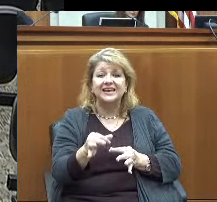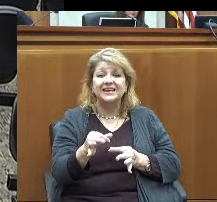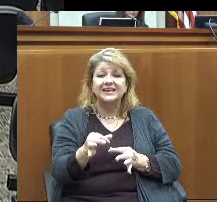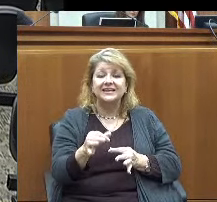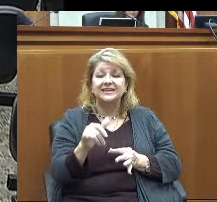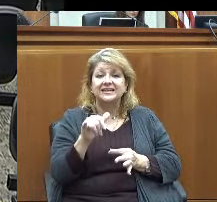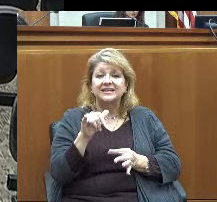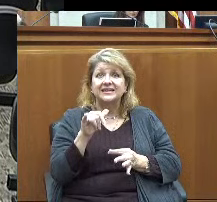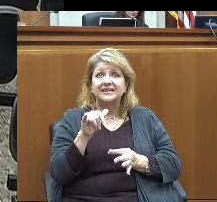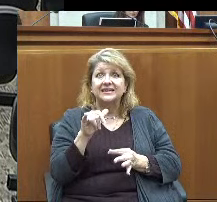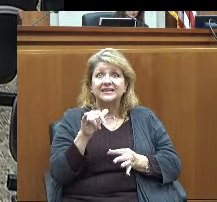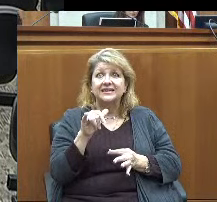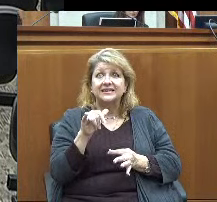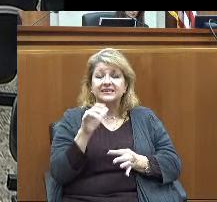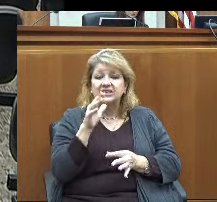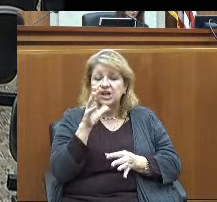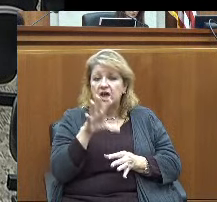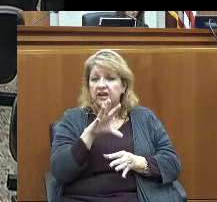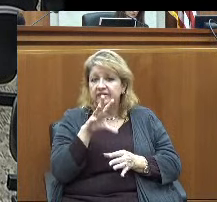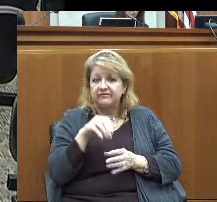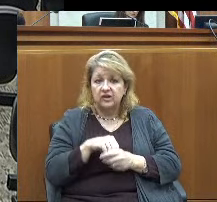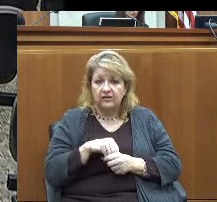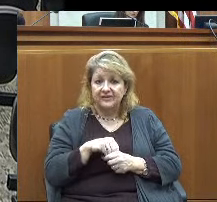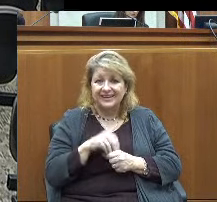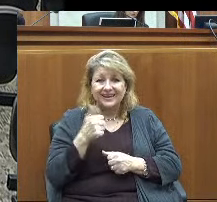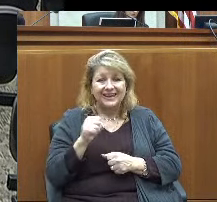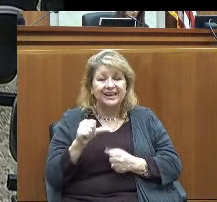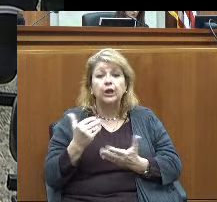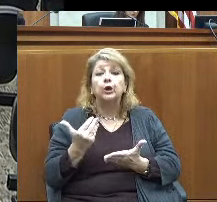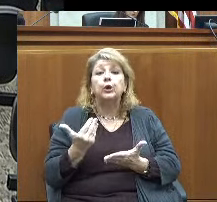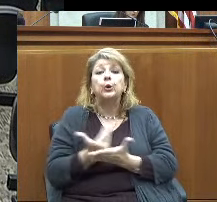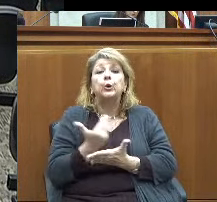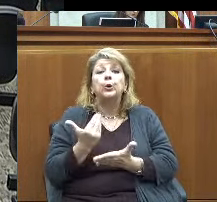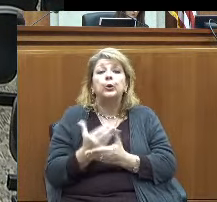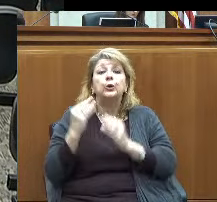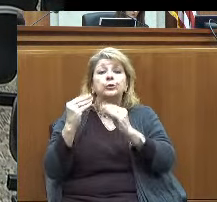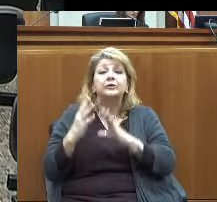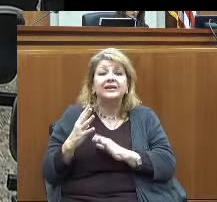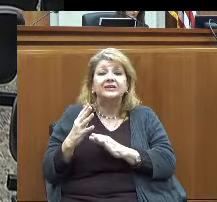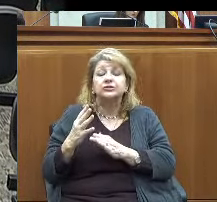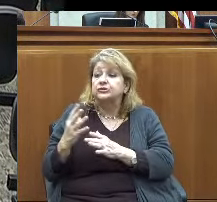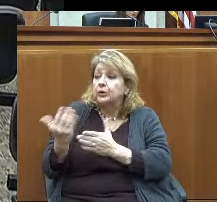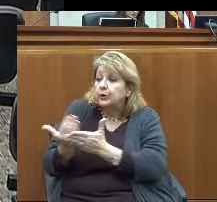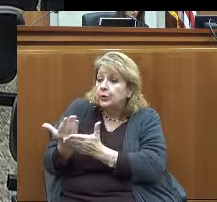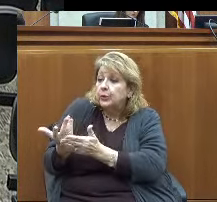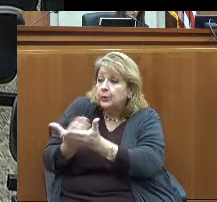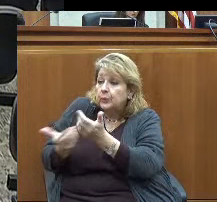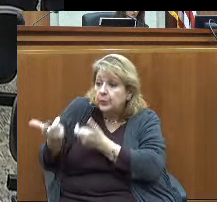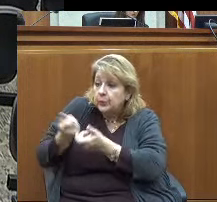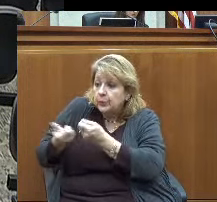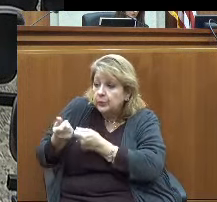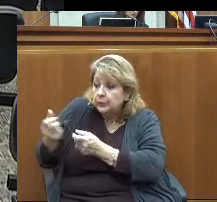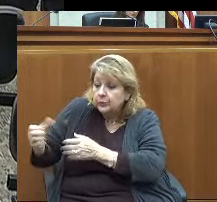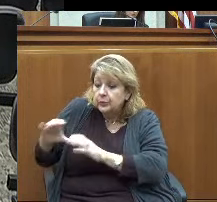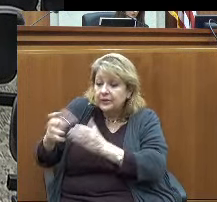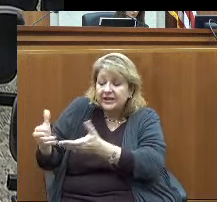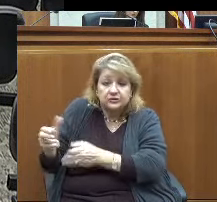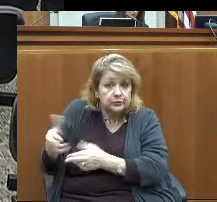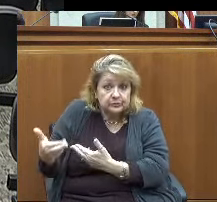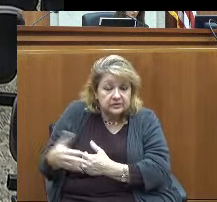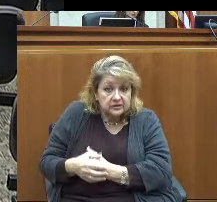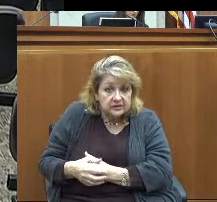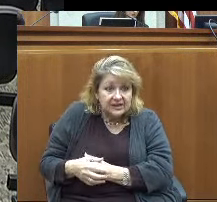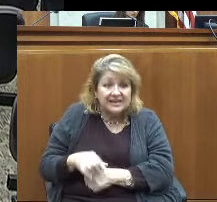involving, or to any significant extent, brand new teachers, getting them into the classroom. It's add-on